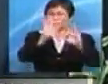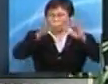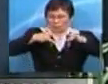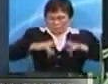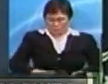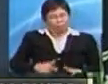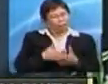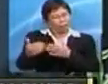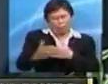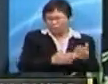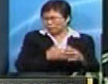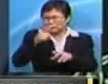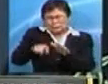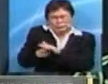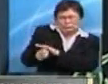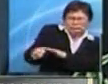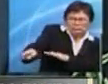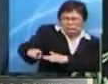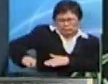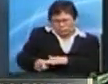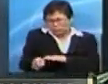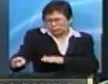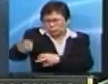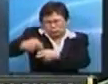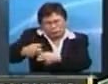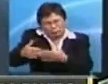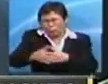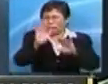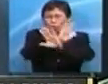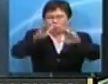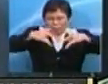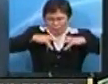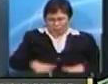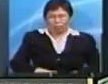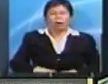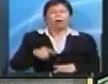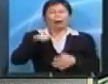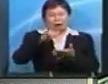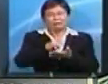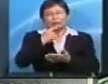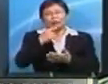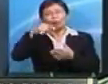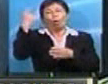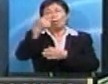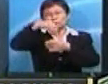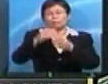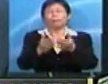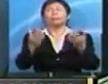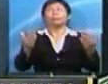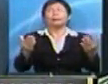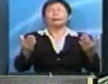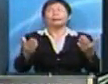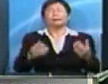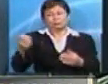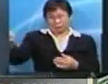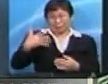hope, no matter how remote, to look for survivors. I said that's always been in my prayers. And they've indicated to me that